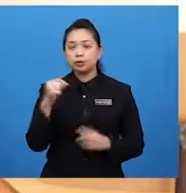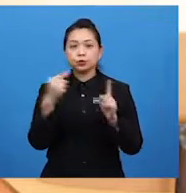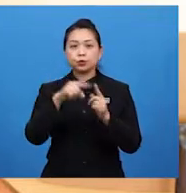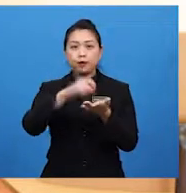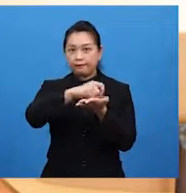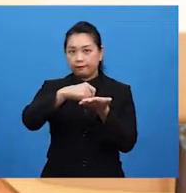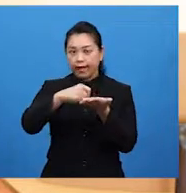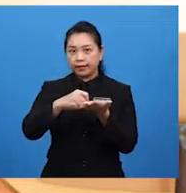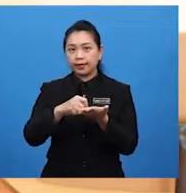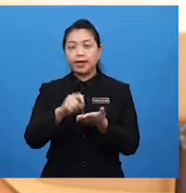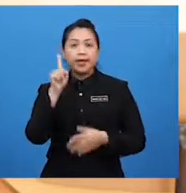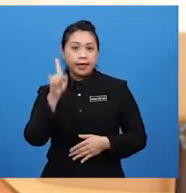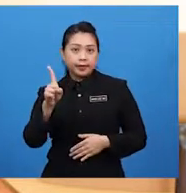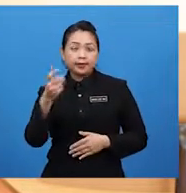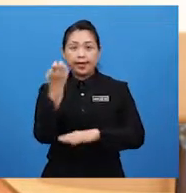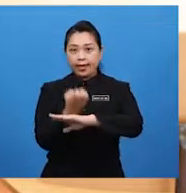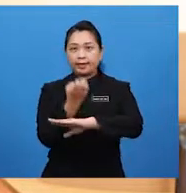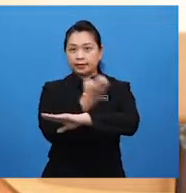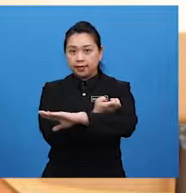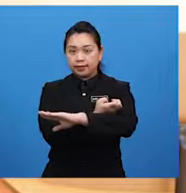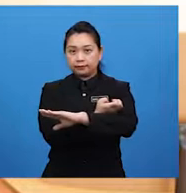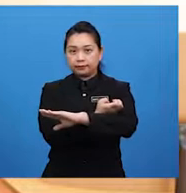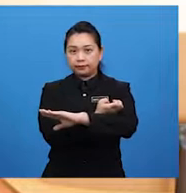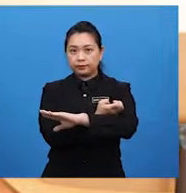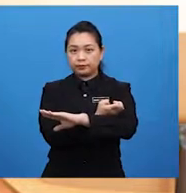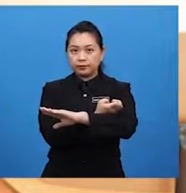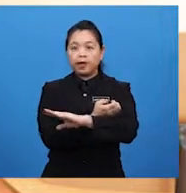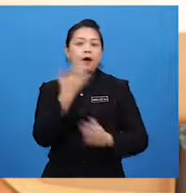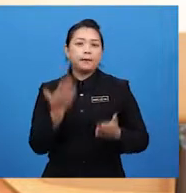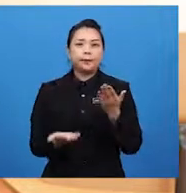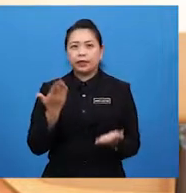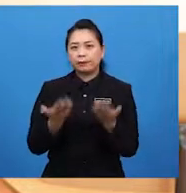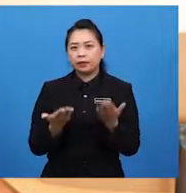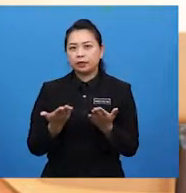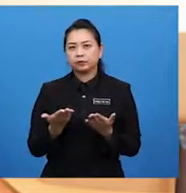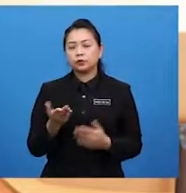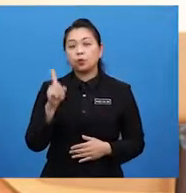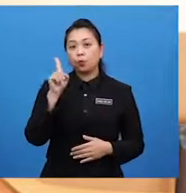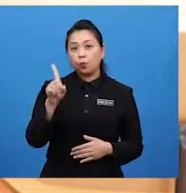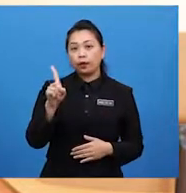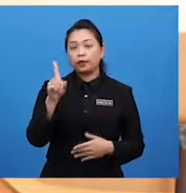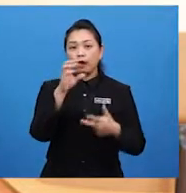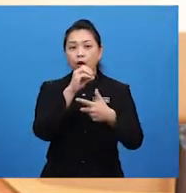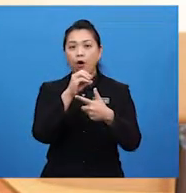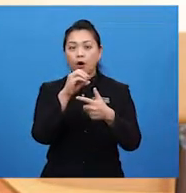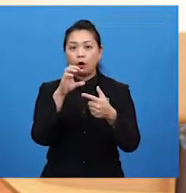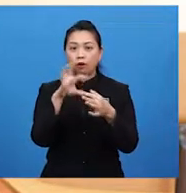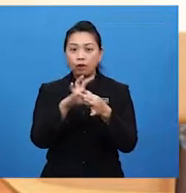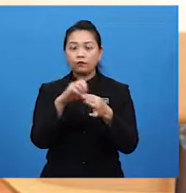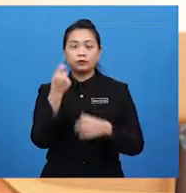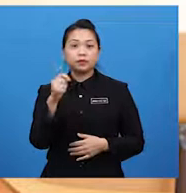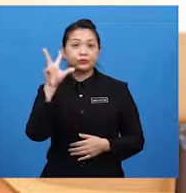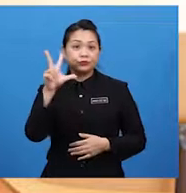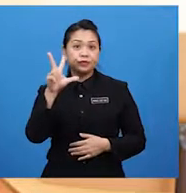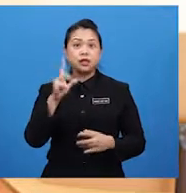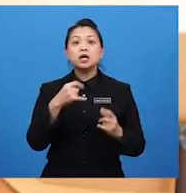write an essay. This essay may be one of the three types,